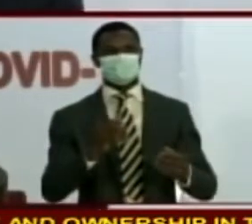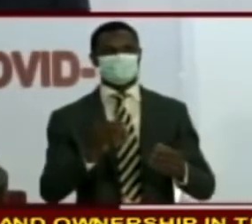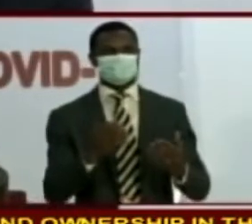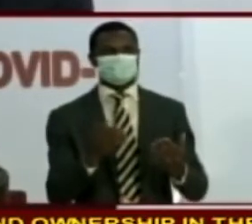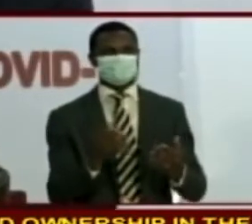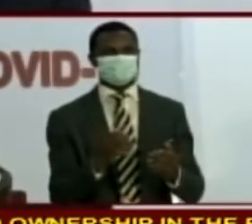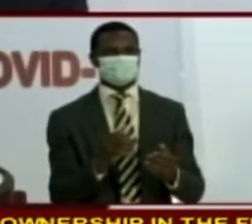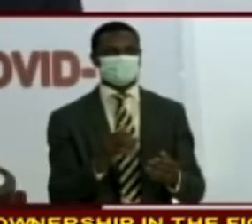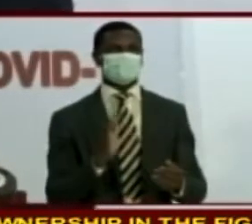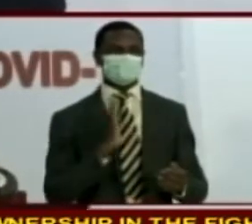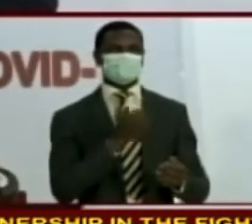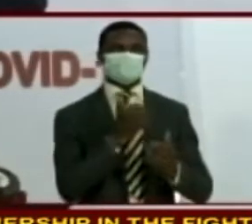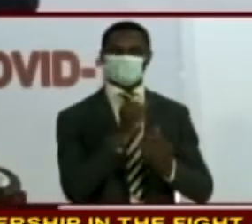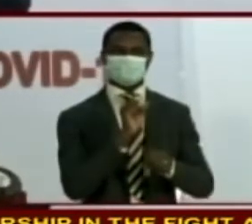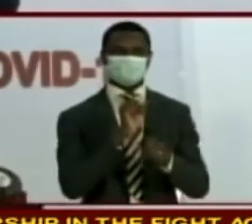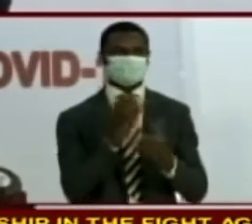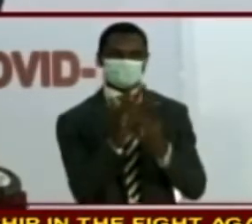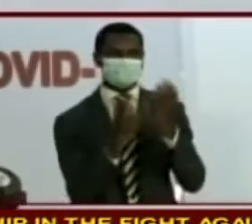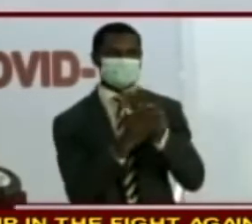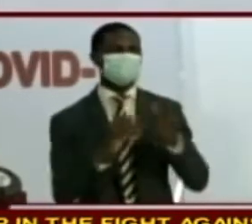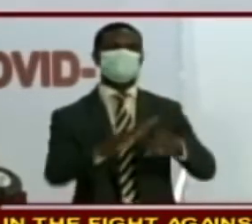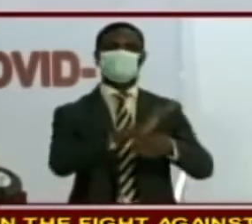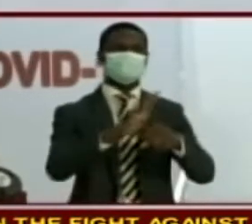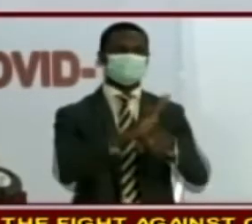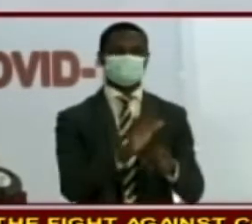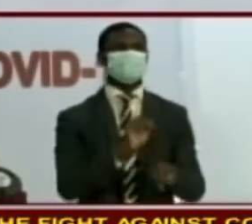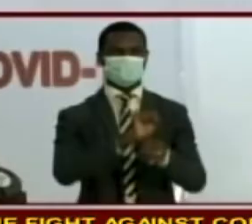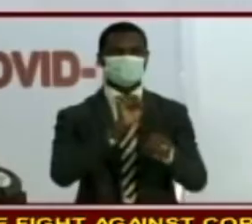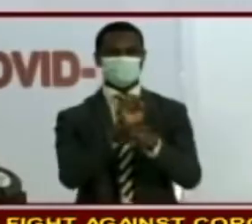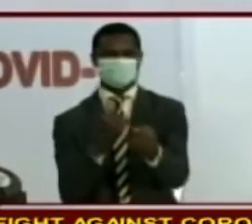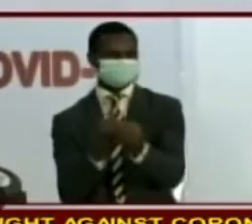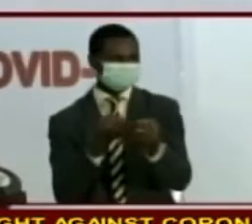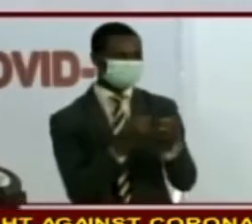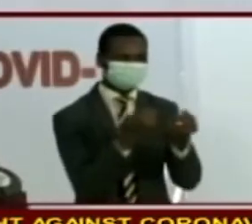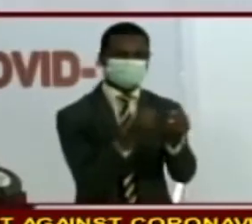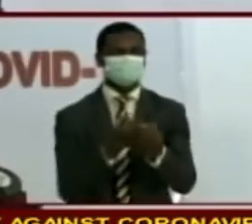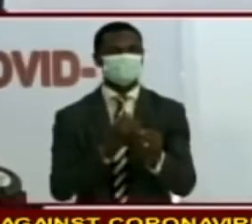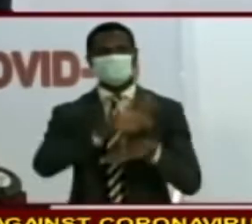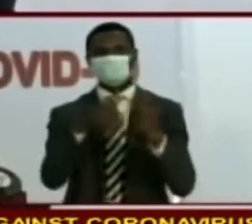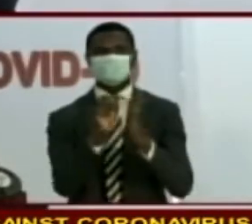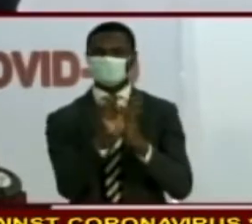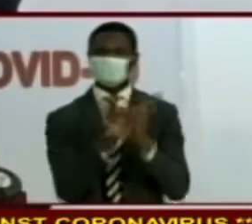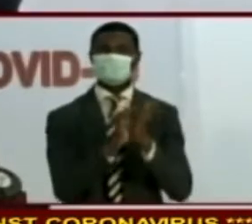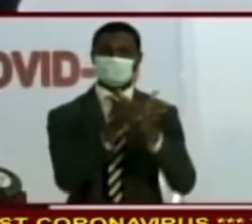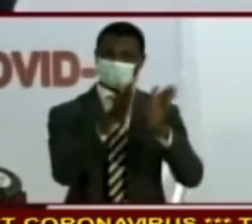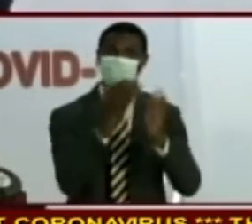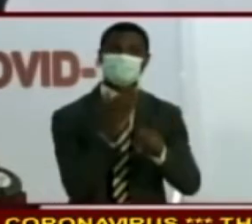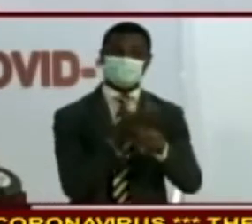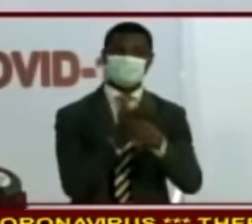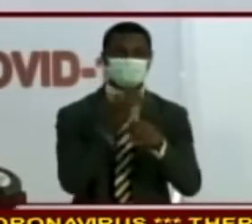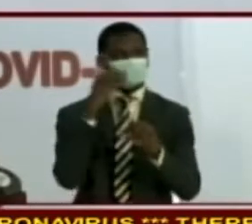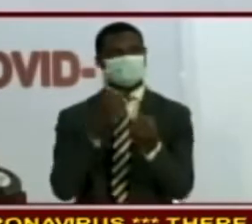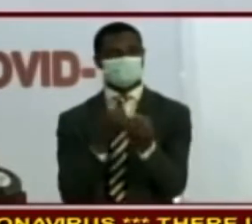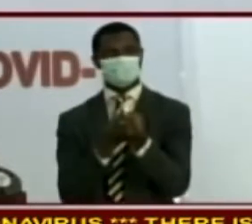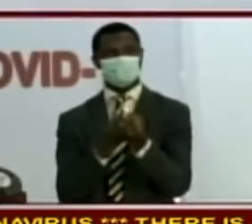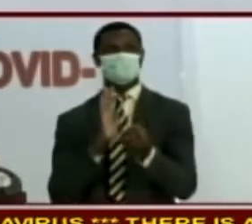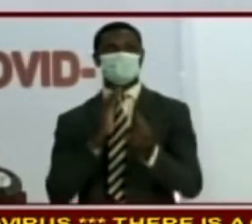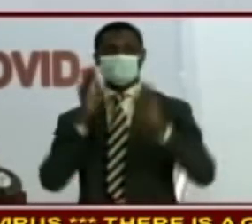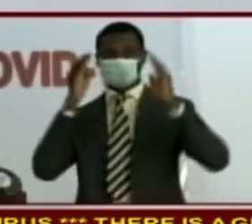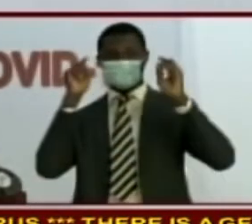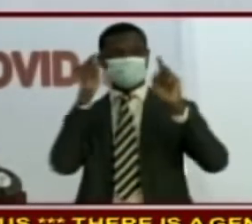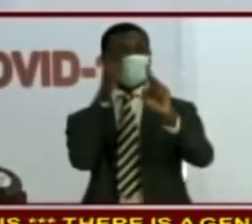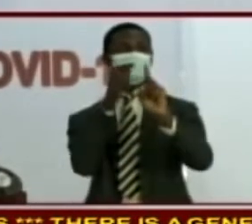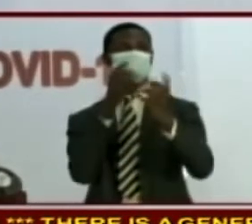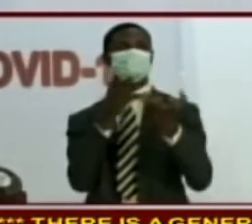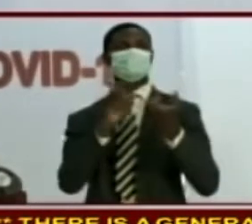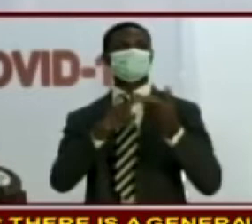our hands are full dealing with states asking for our support. The purpose for our existence is to support the state,